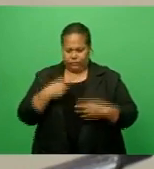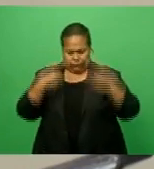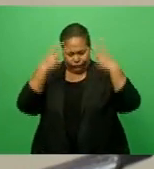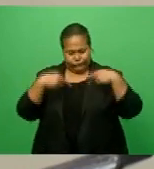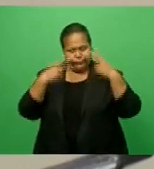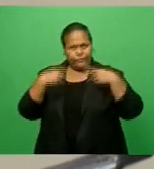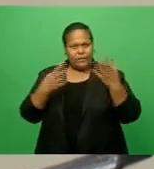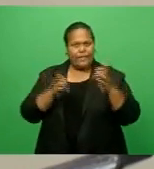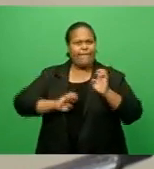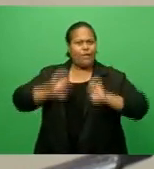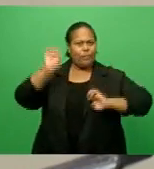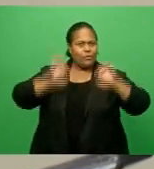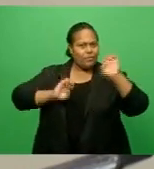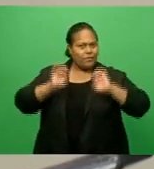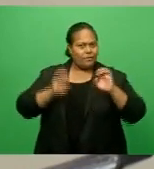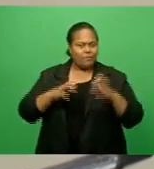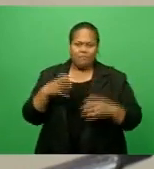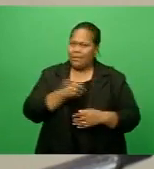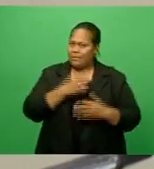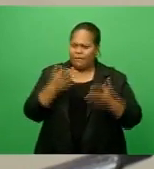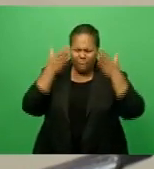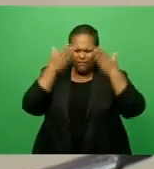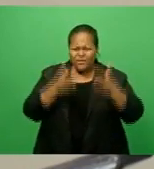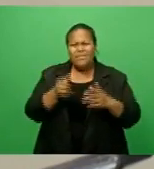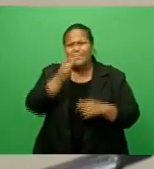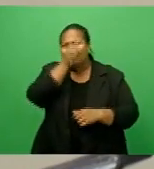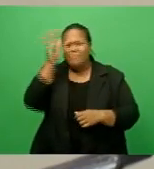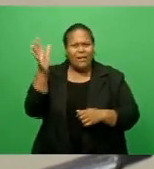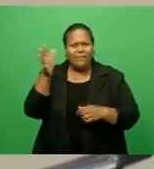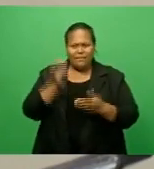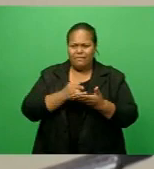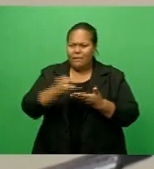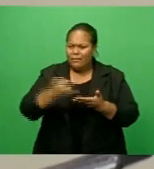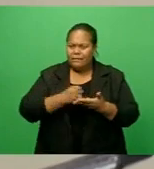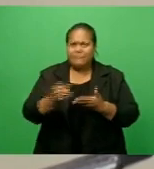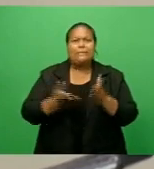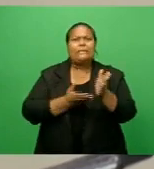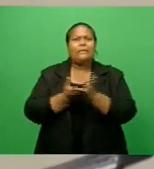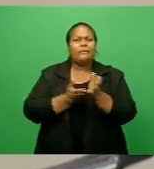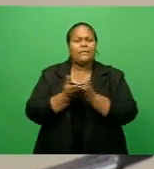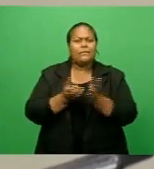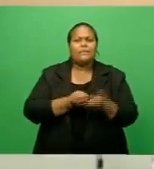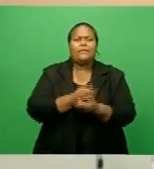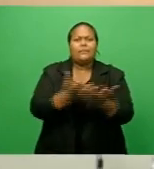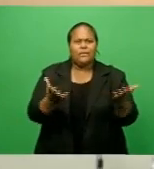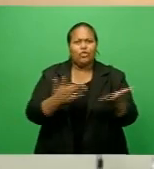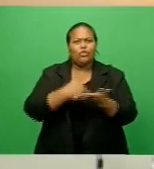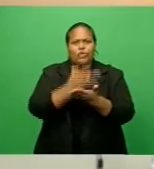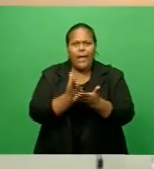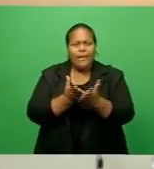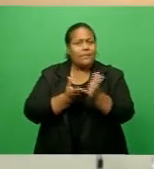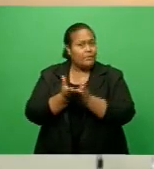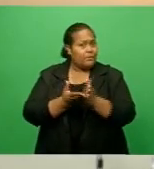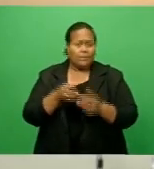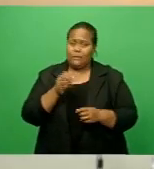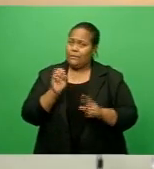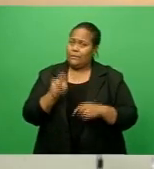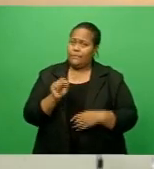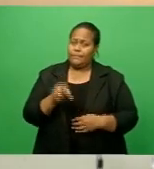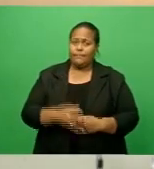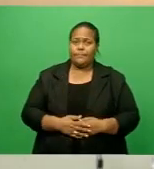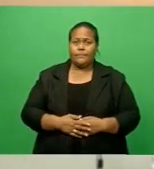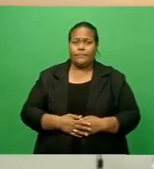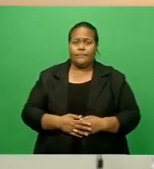evaluation. Focus on smarter investment in service delivery through shared services. On a regular basis,